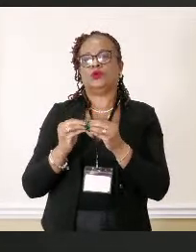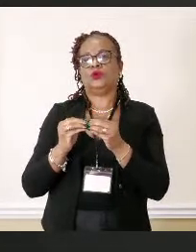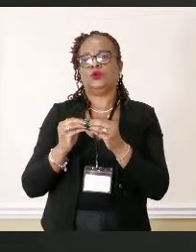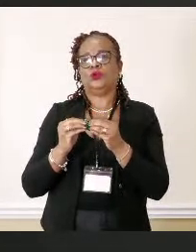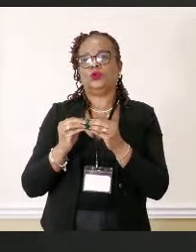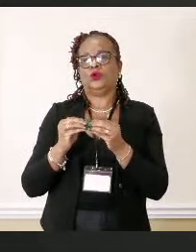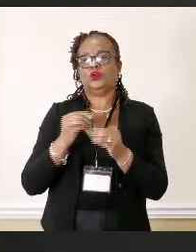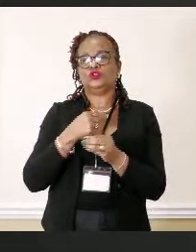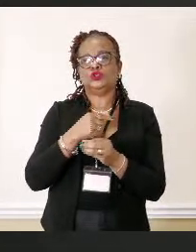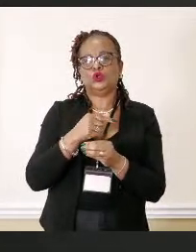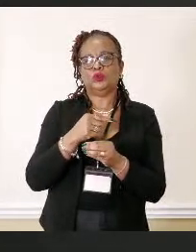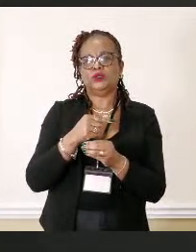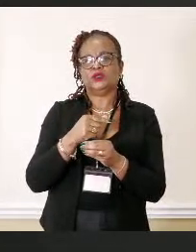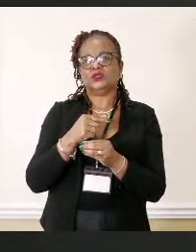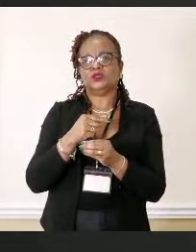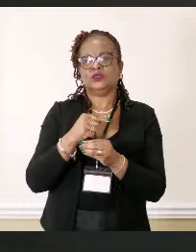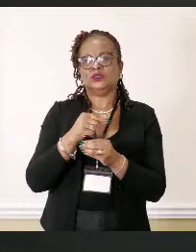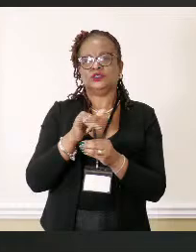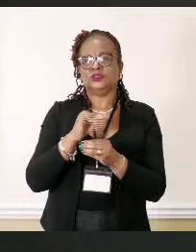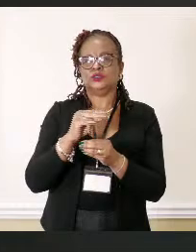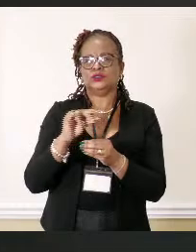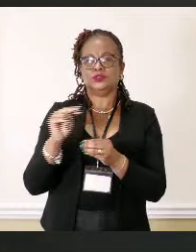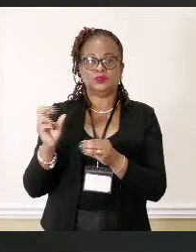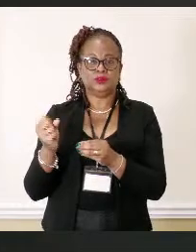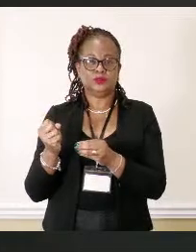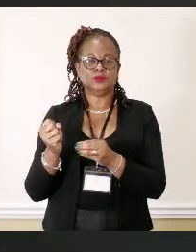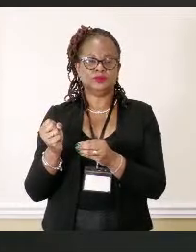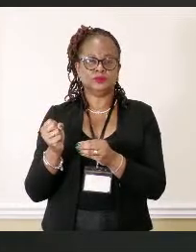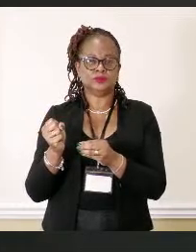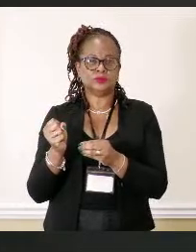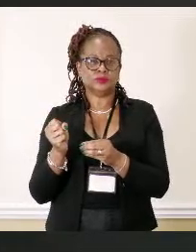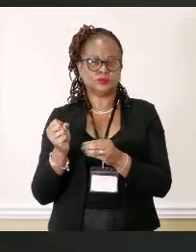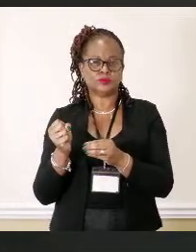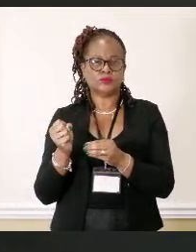of genomic deletions,